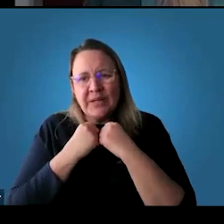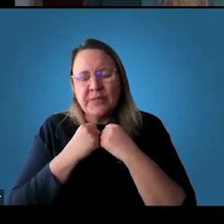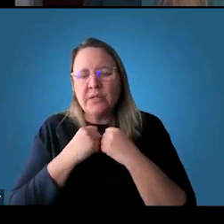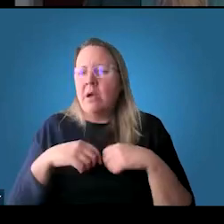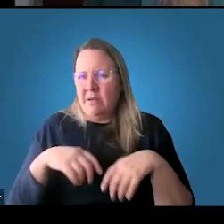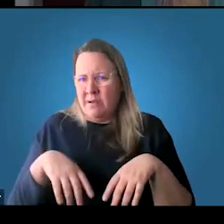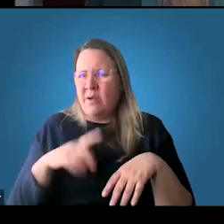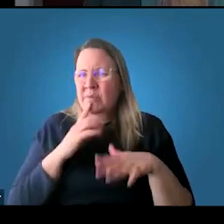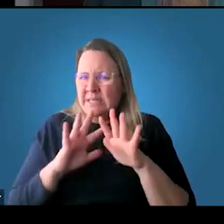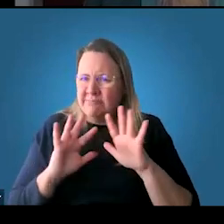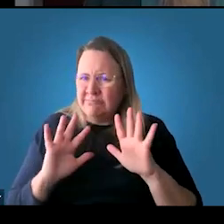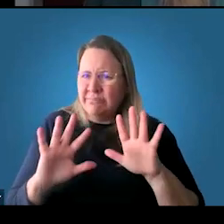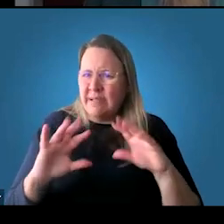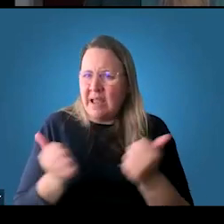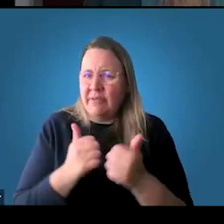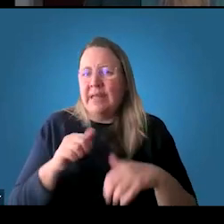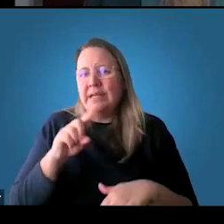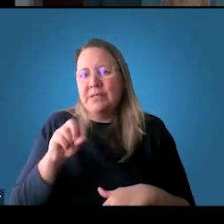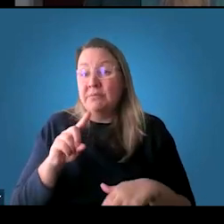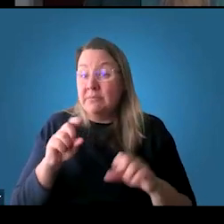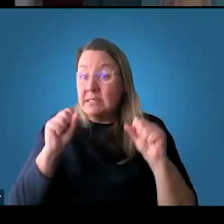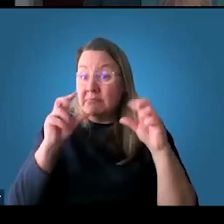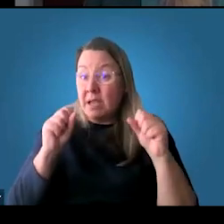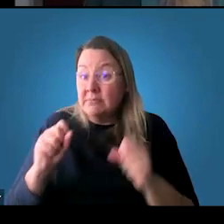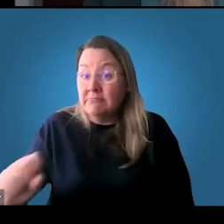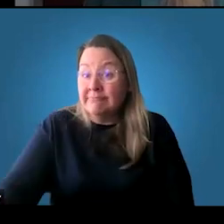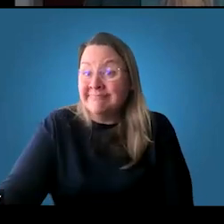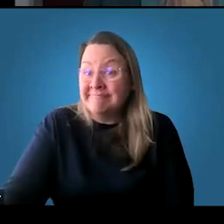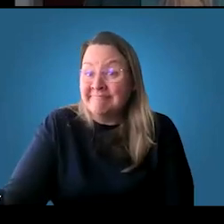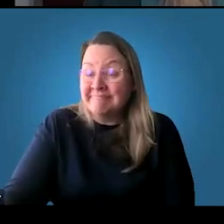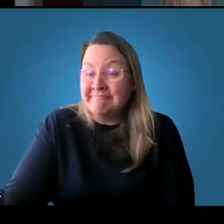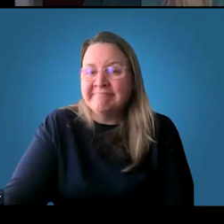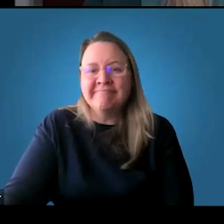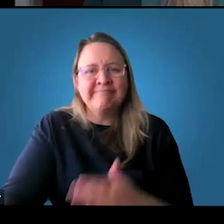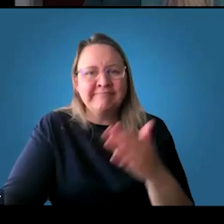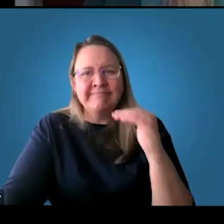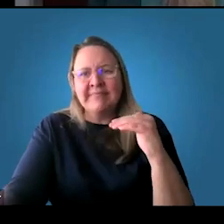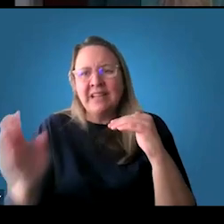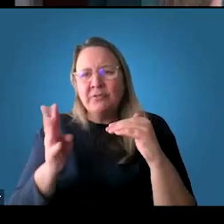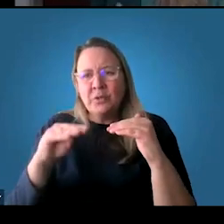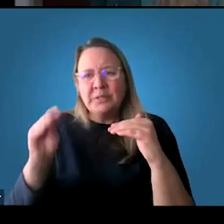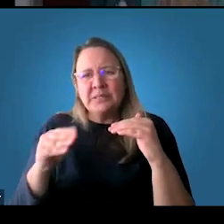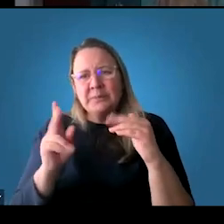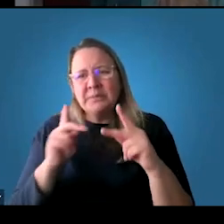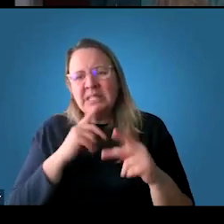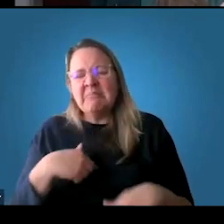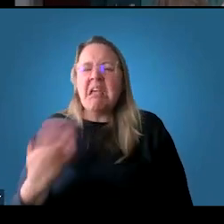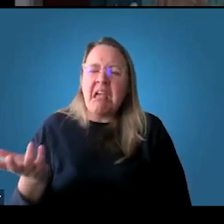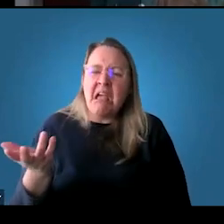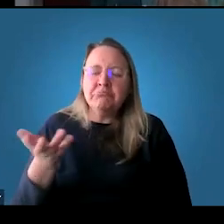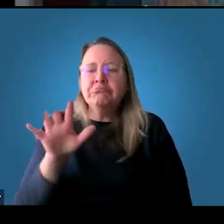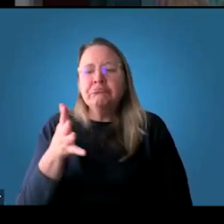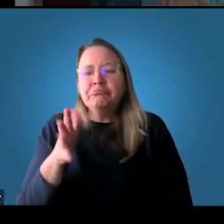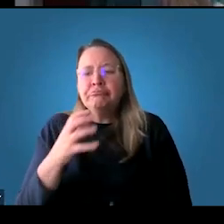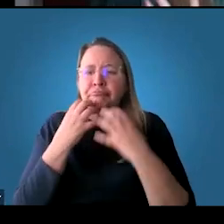really driving everything that you do. That's amazing. I love that. Another 40% are saying, kind of, our values